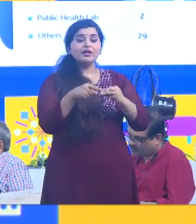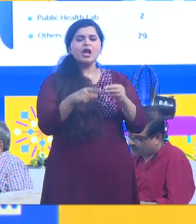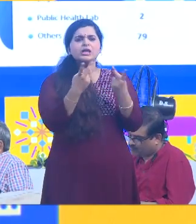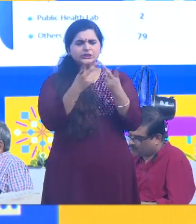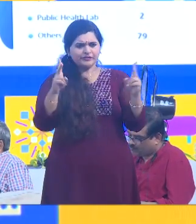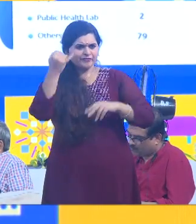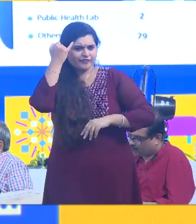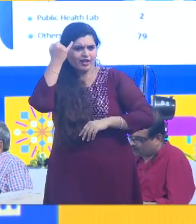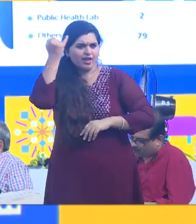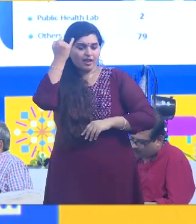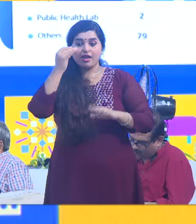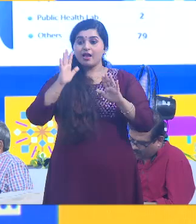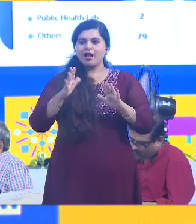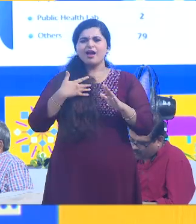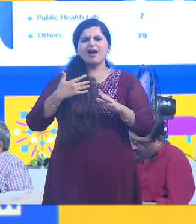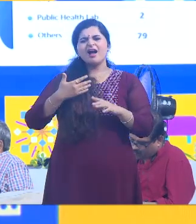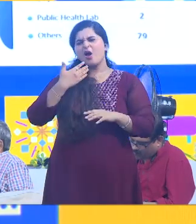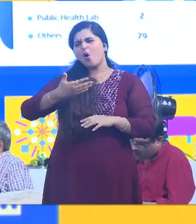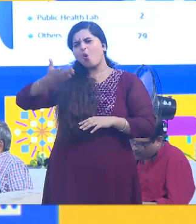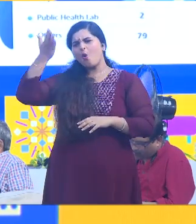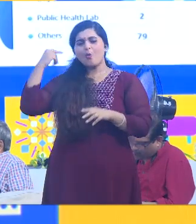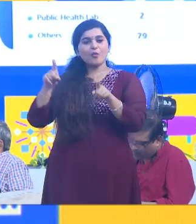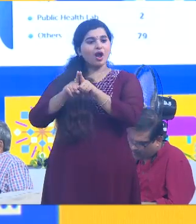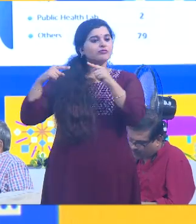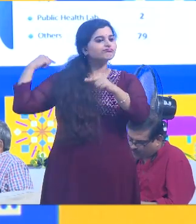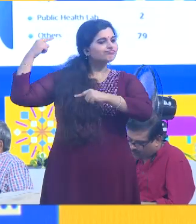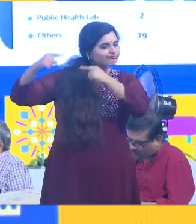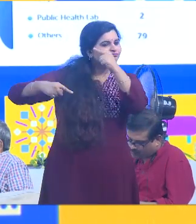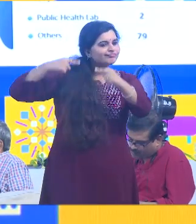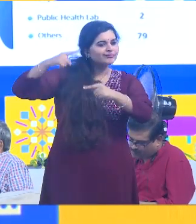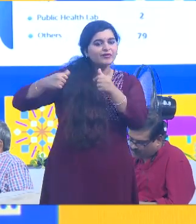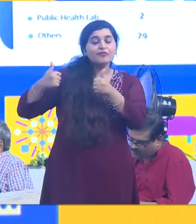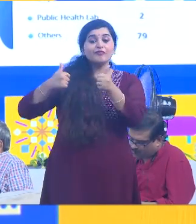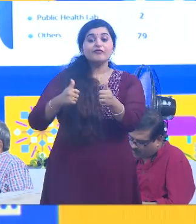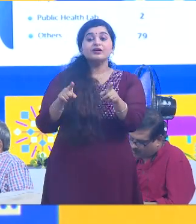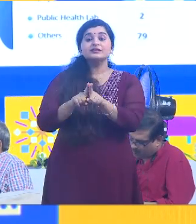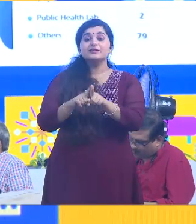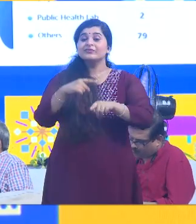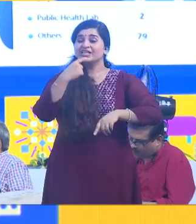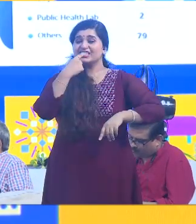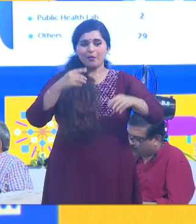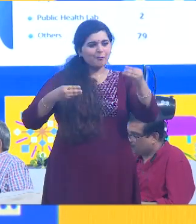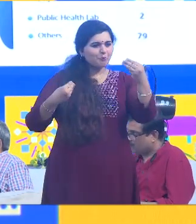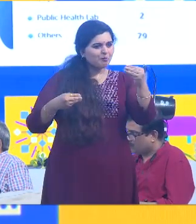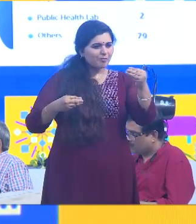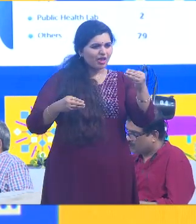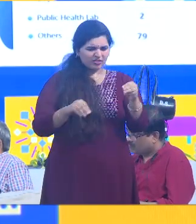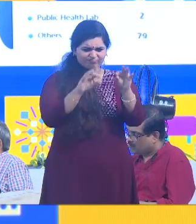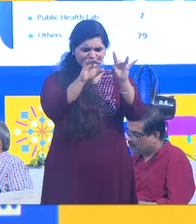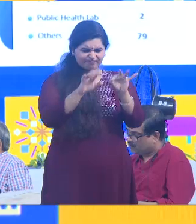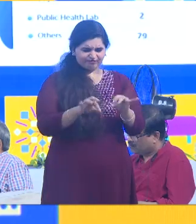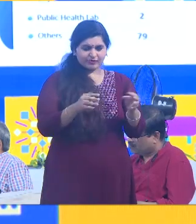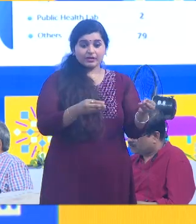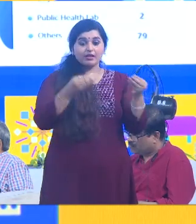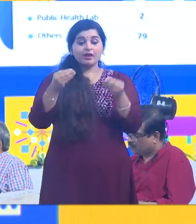There is this traditional, the apathy or the traditional the diffidence about giving in kind of